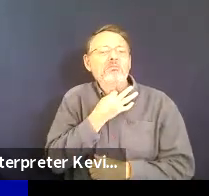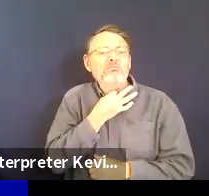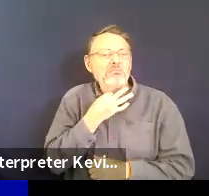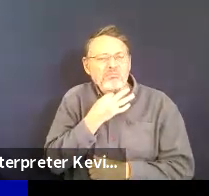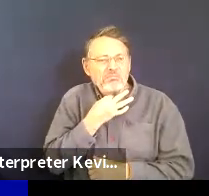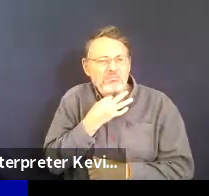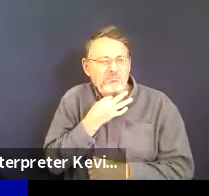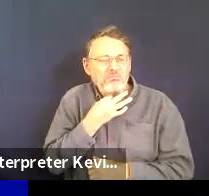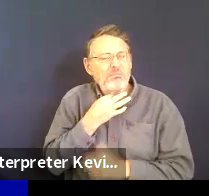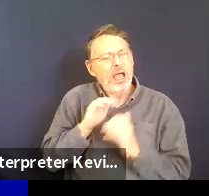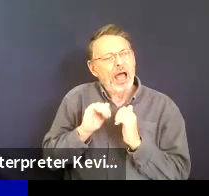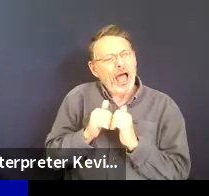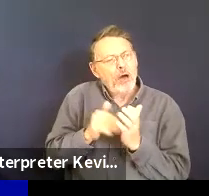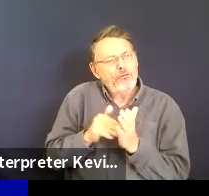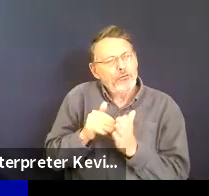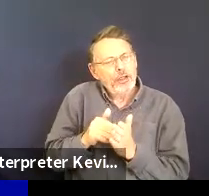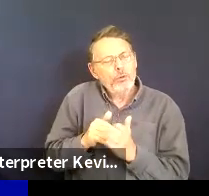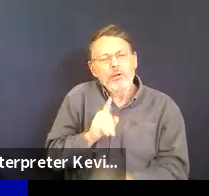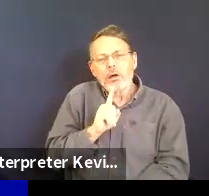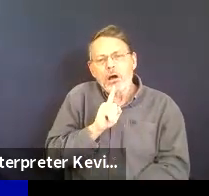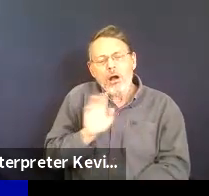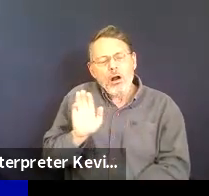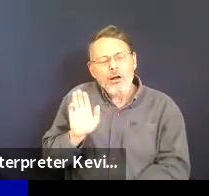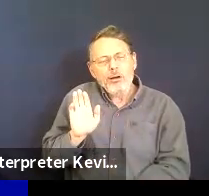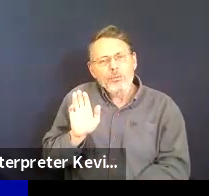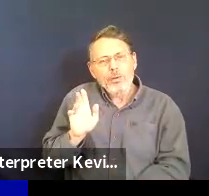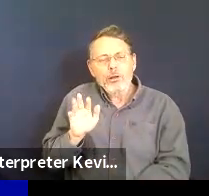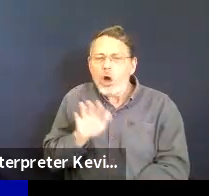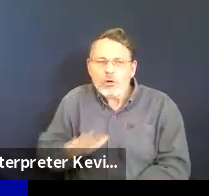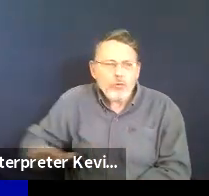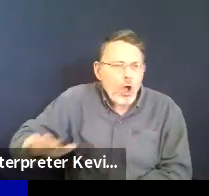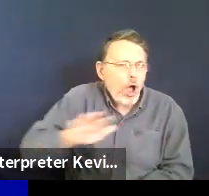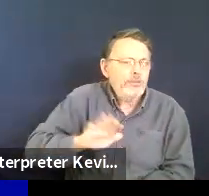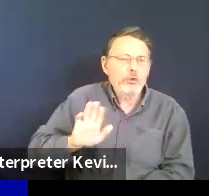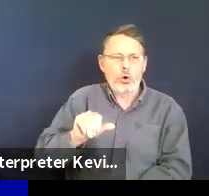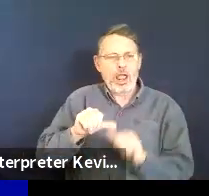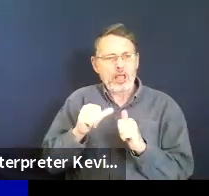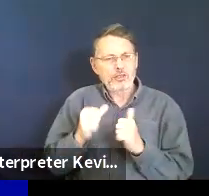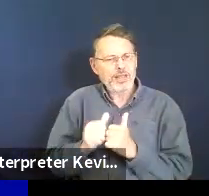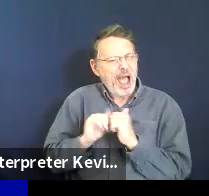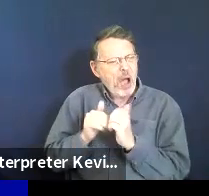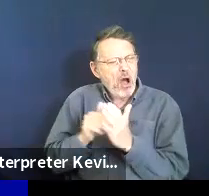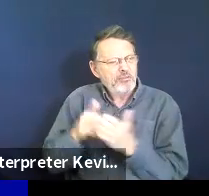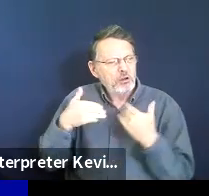how frequent are your, well, across the agency really, are ECR cases, considering